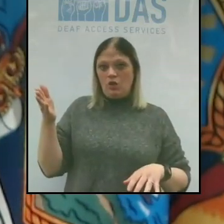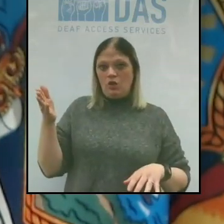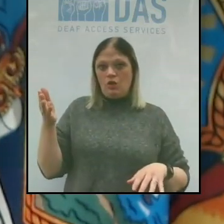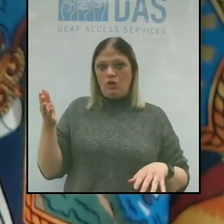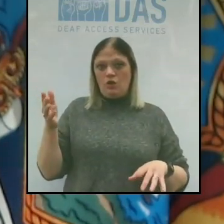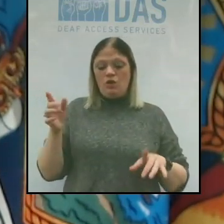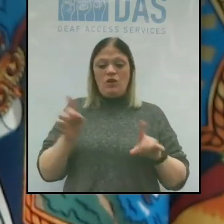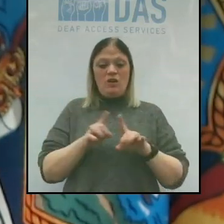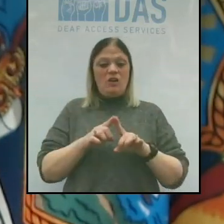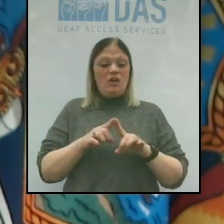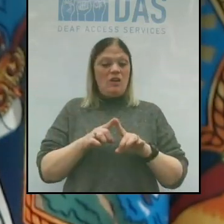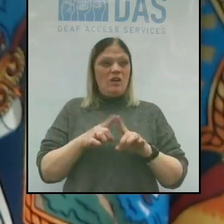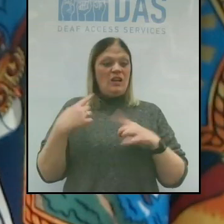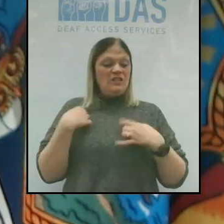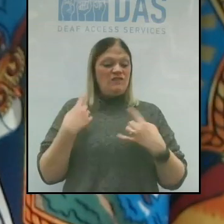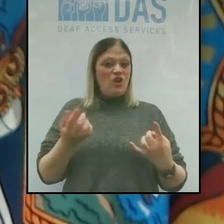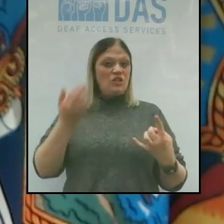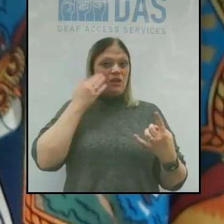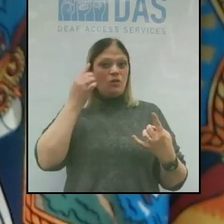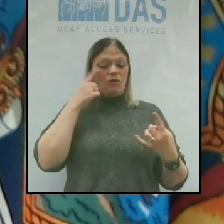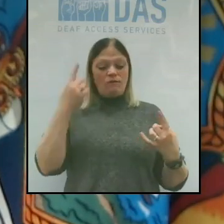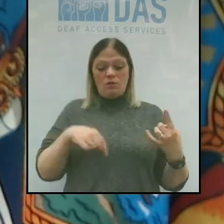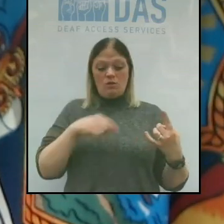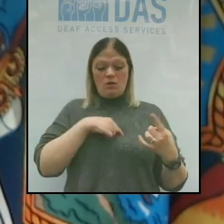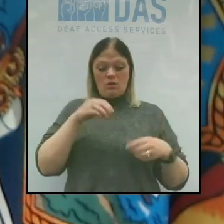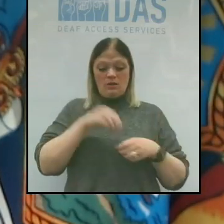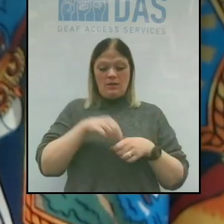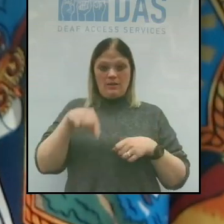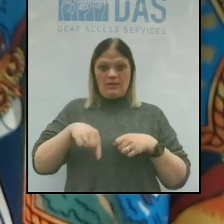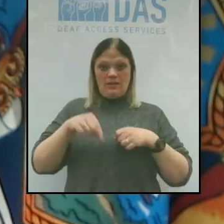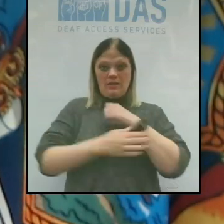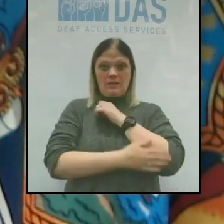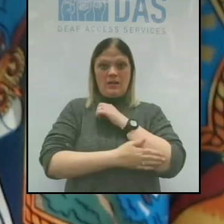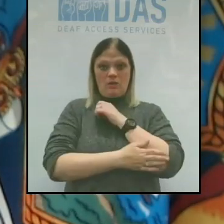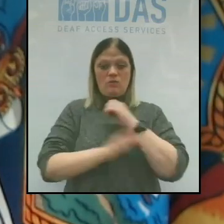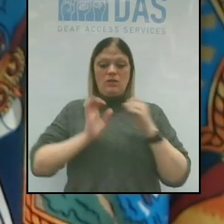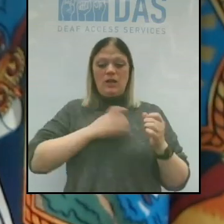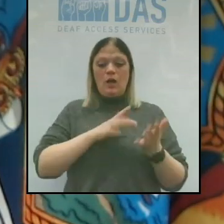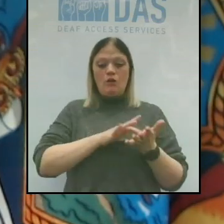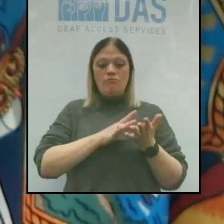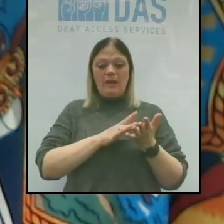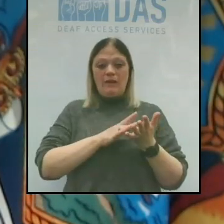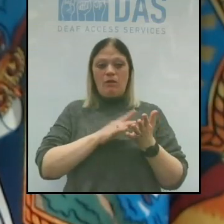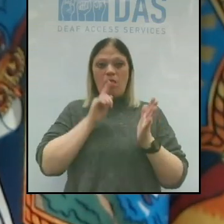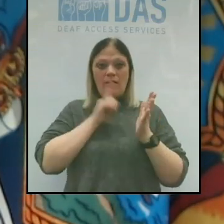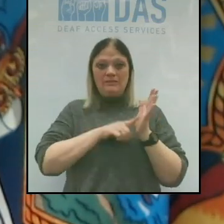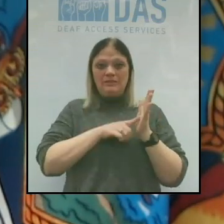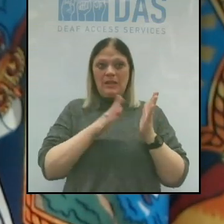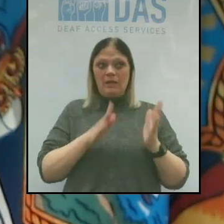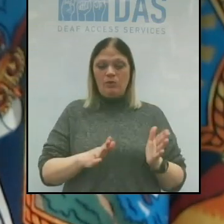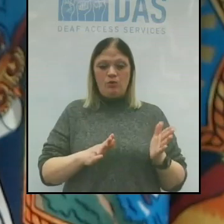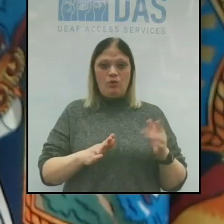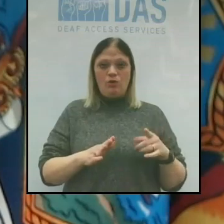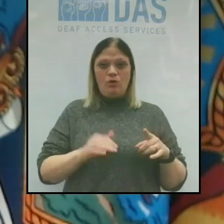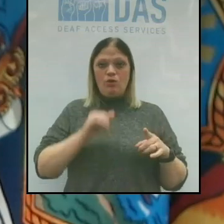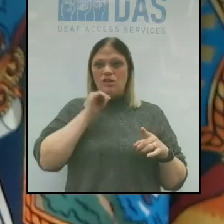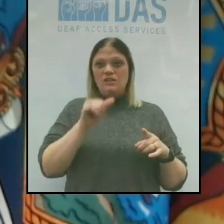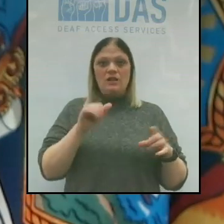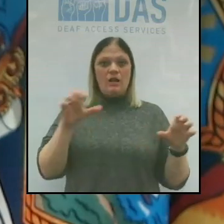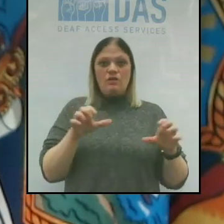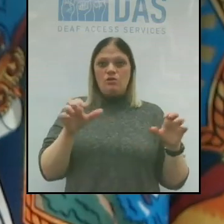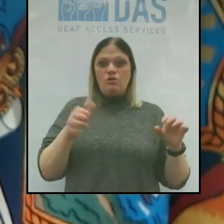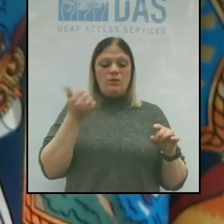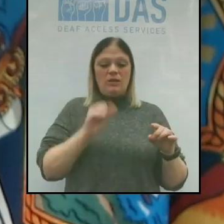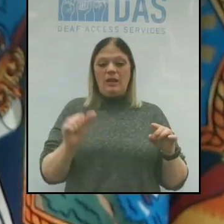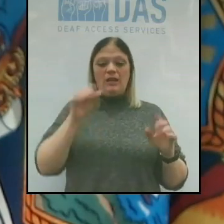know, as for us in the county, our medical examiner is not doing